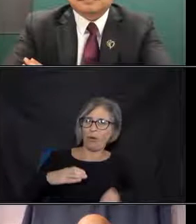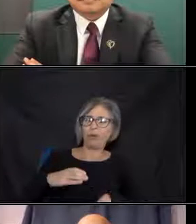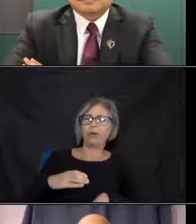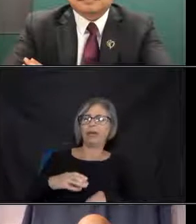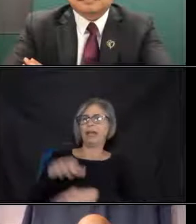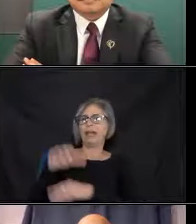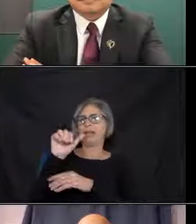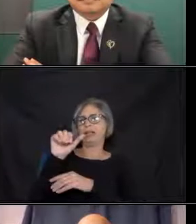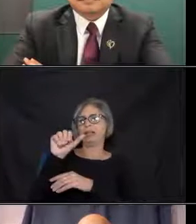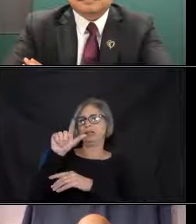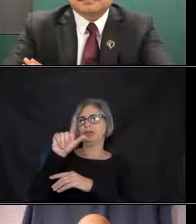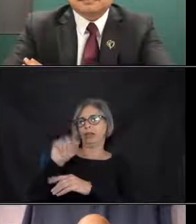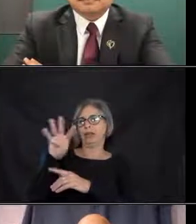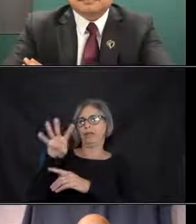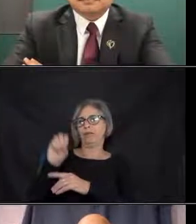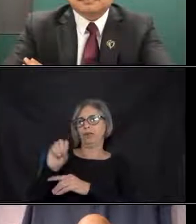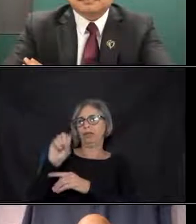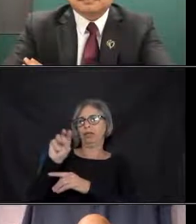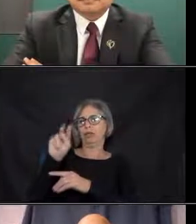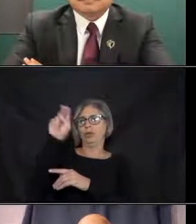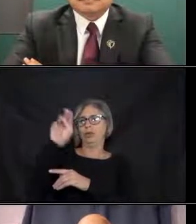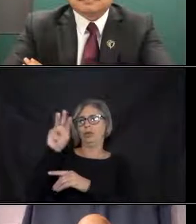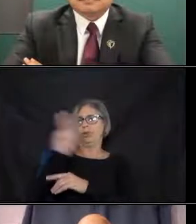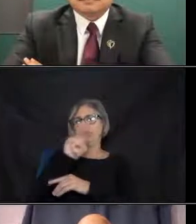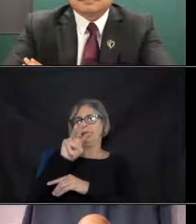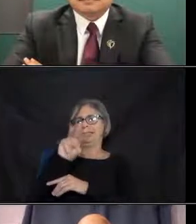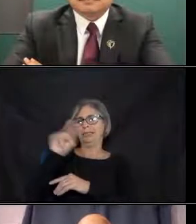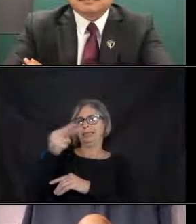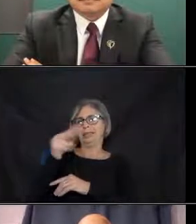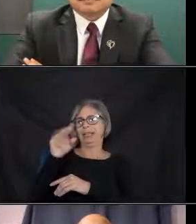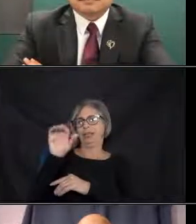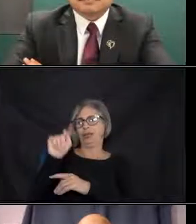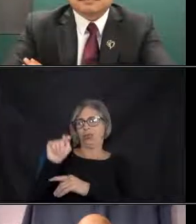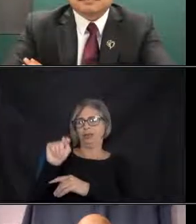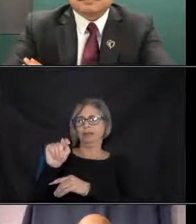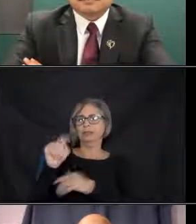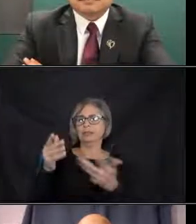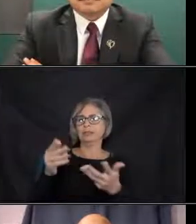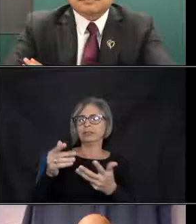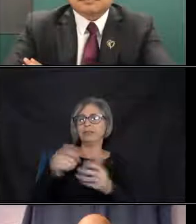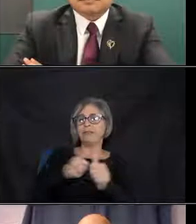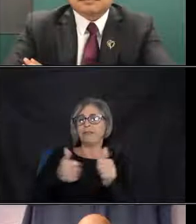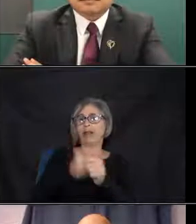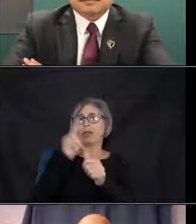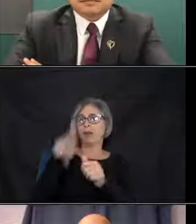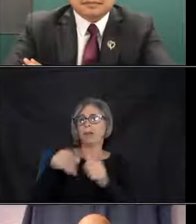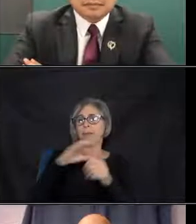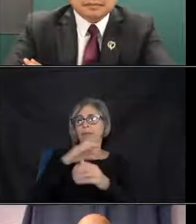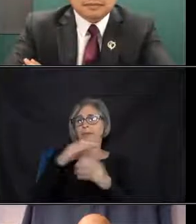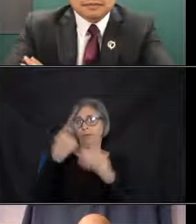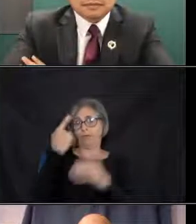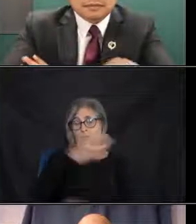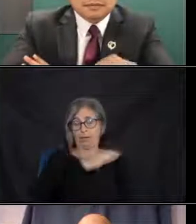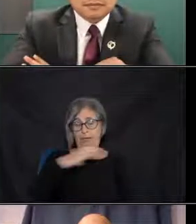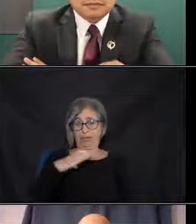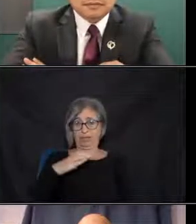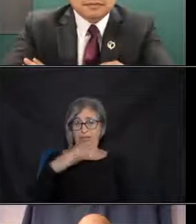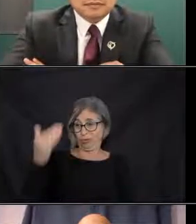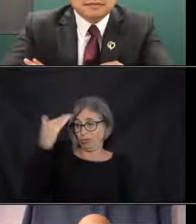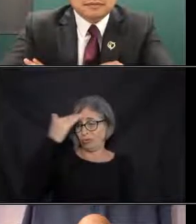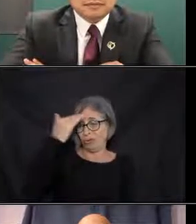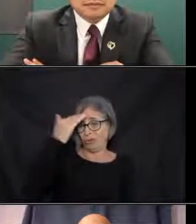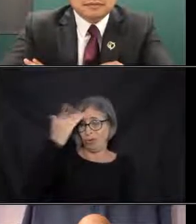Wilson, 2040 Northwest Second Court. I just have a follow-up question for the commission. As we all know, we